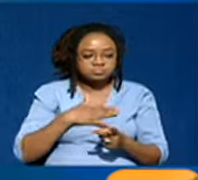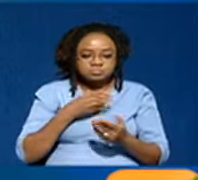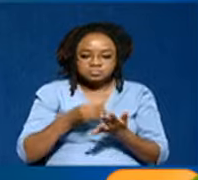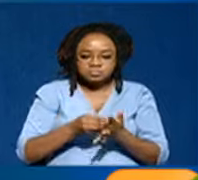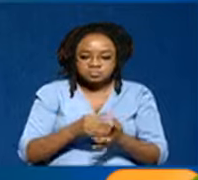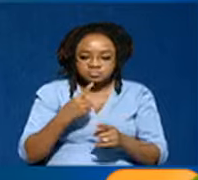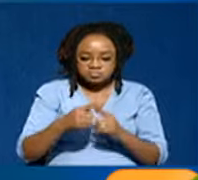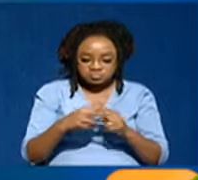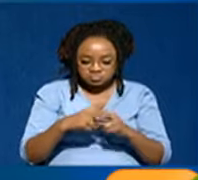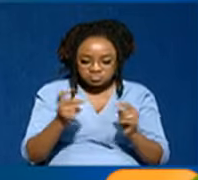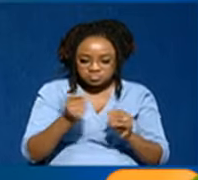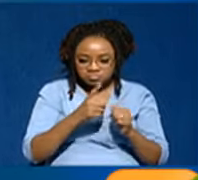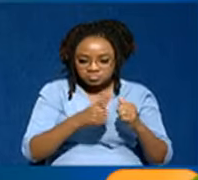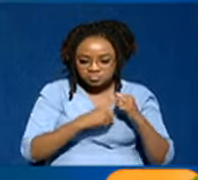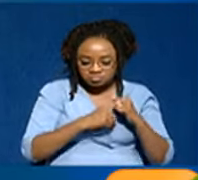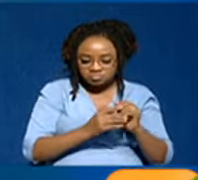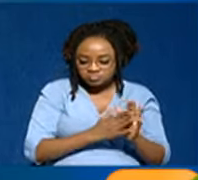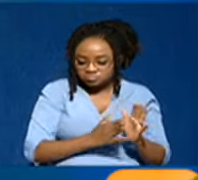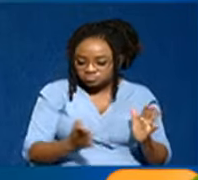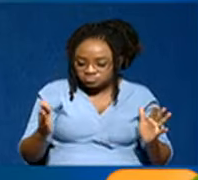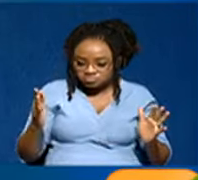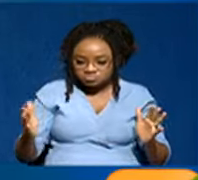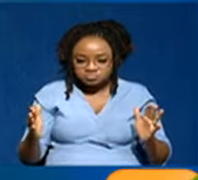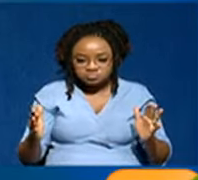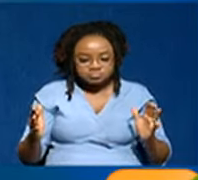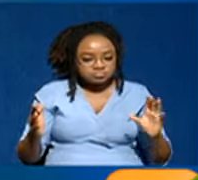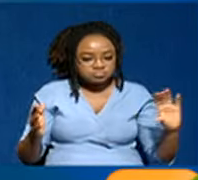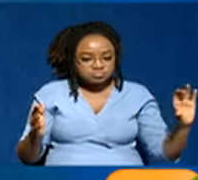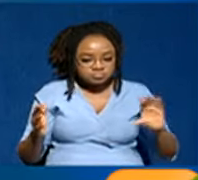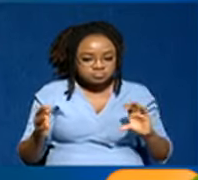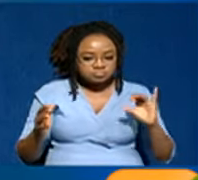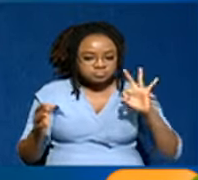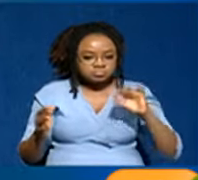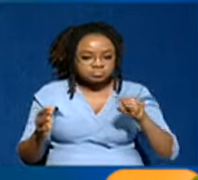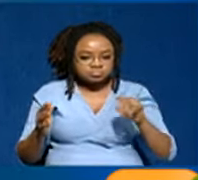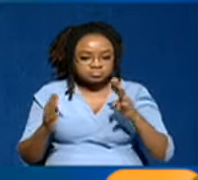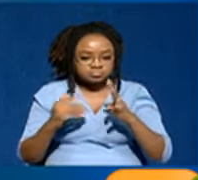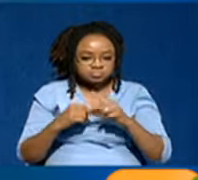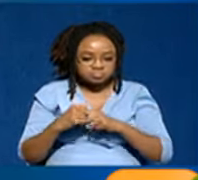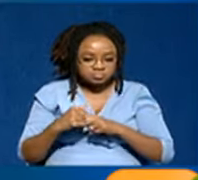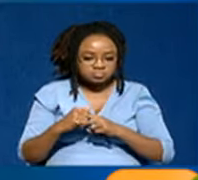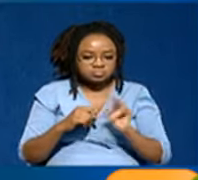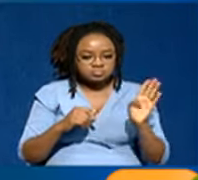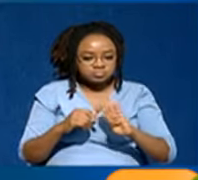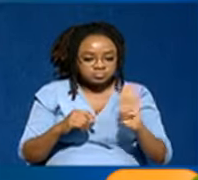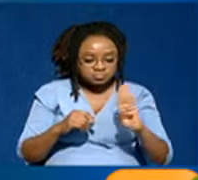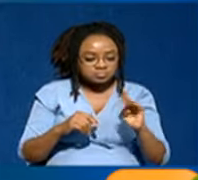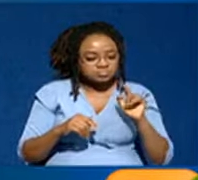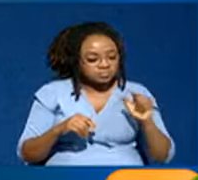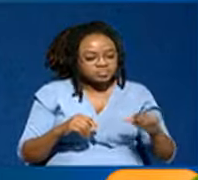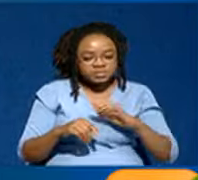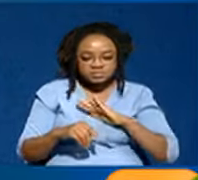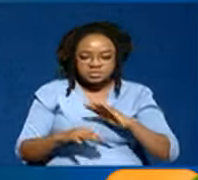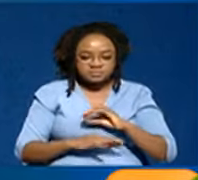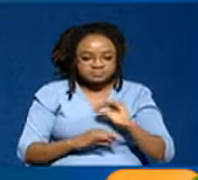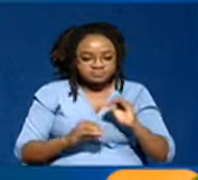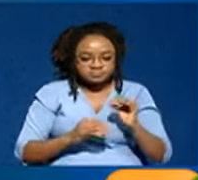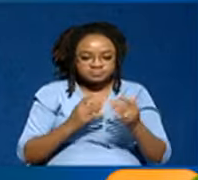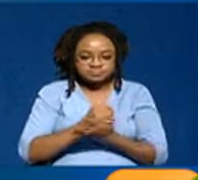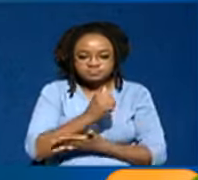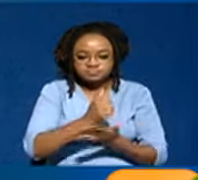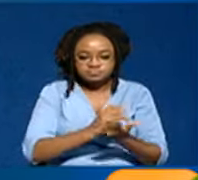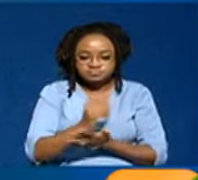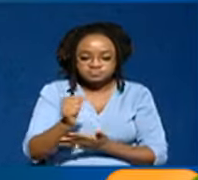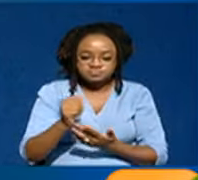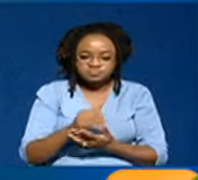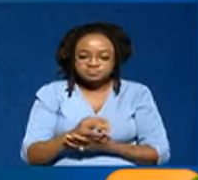July. So we had our allocation of about 3.7 billion. It was not enough to post the interns. Now they are coming out, and